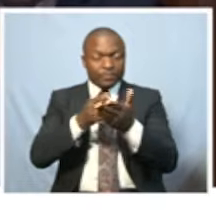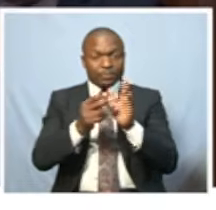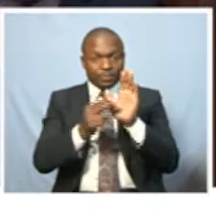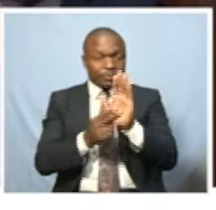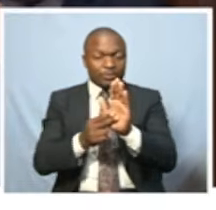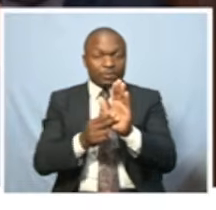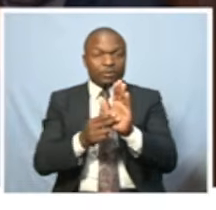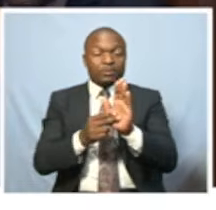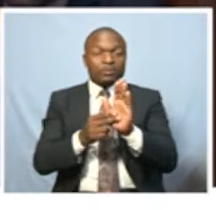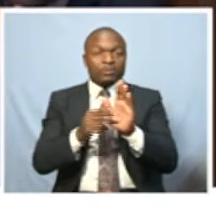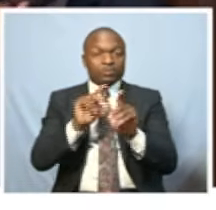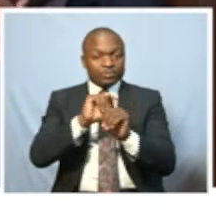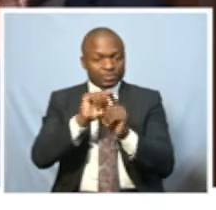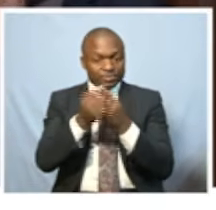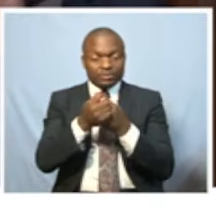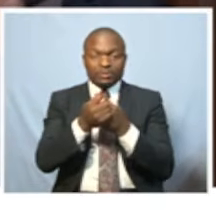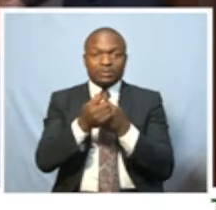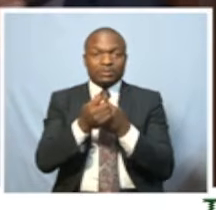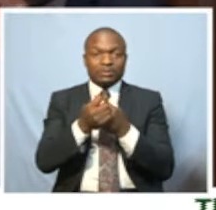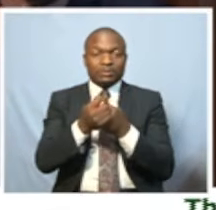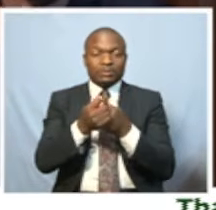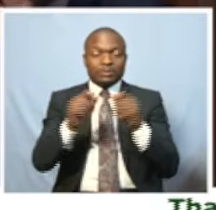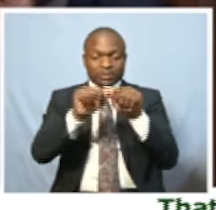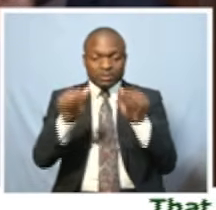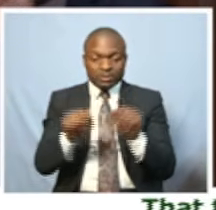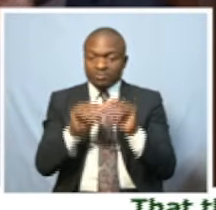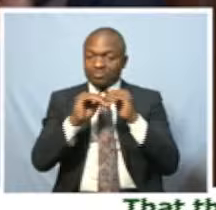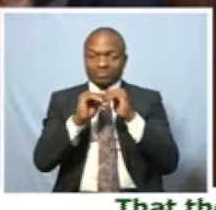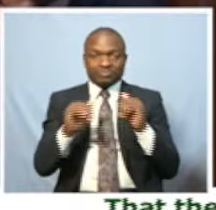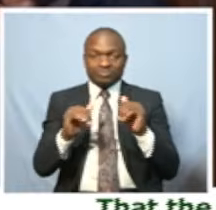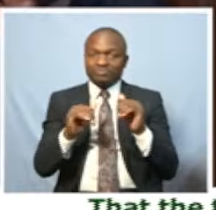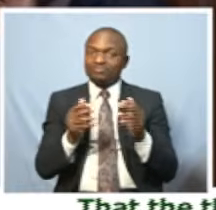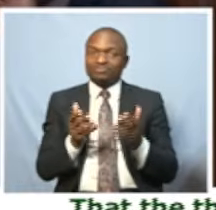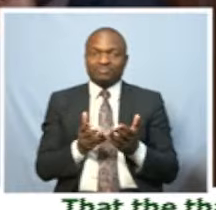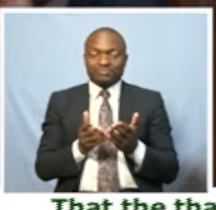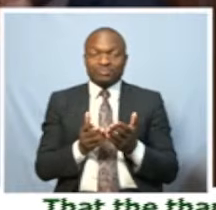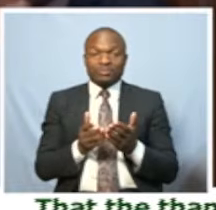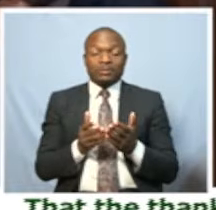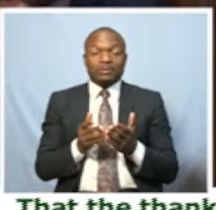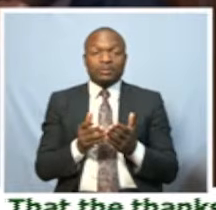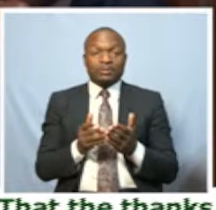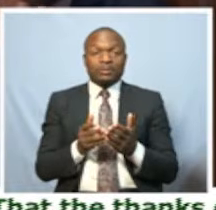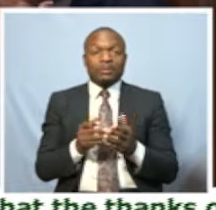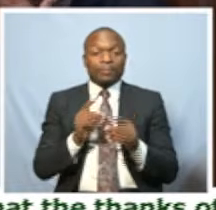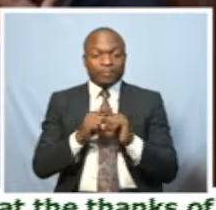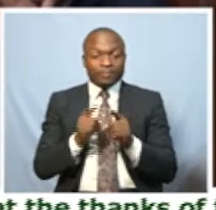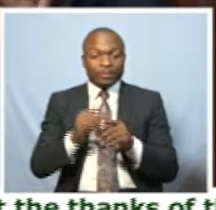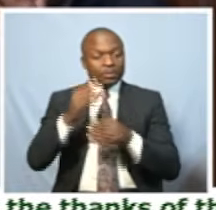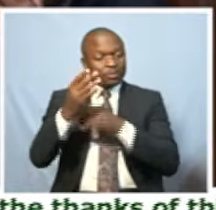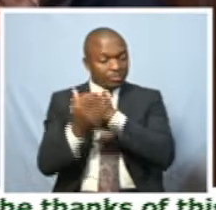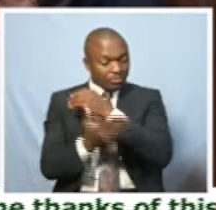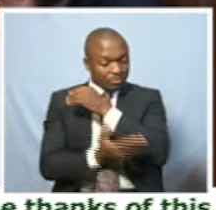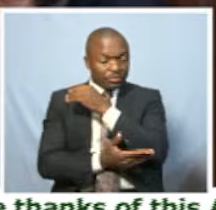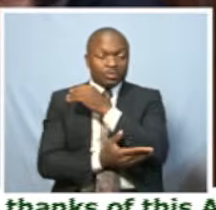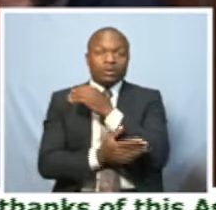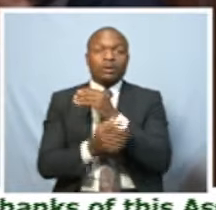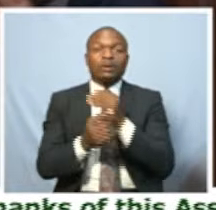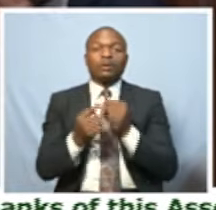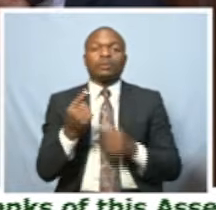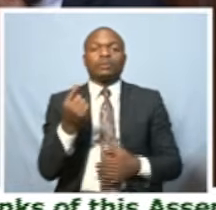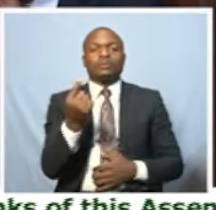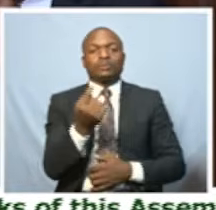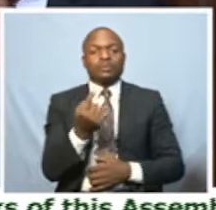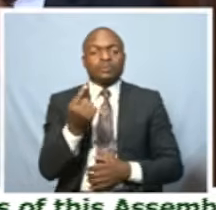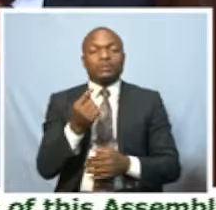transcends tribal, ethnic, and regional divisions, and instead embraces oneness as the